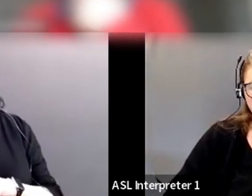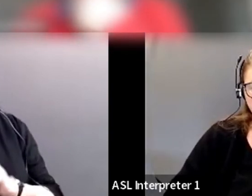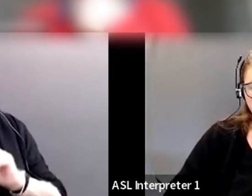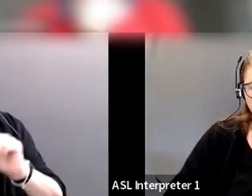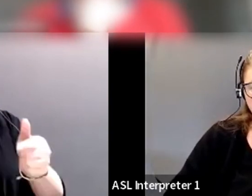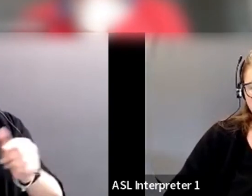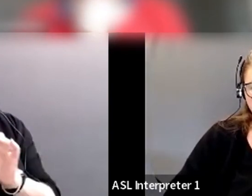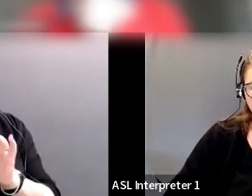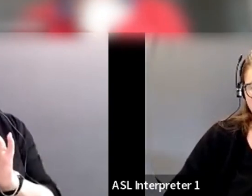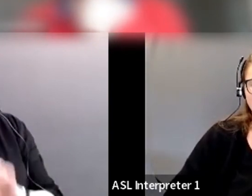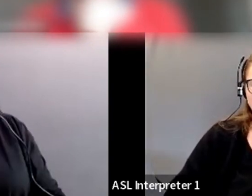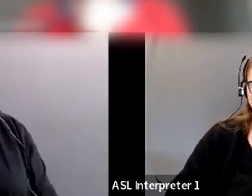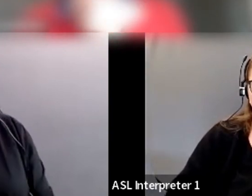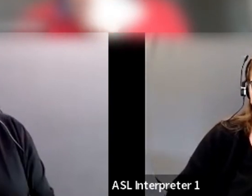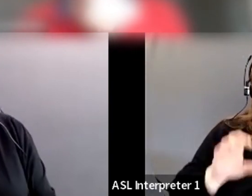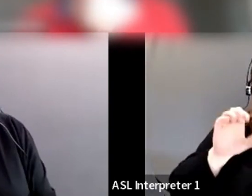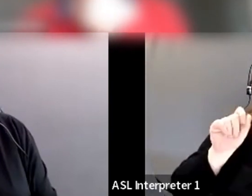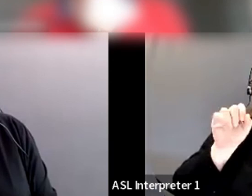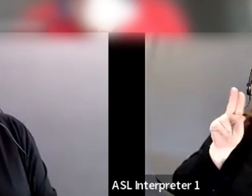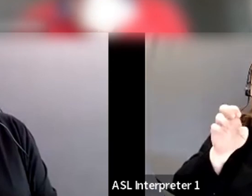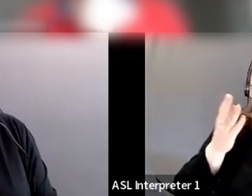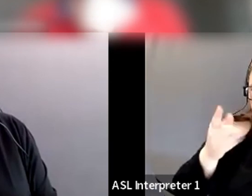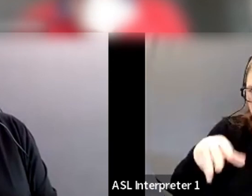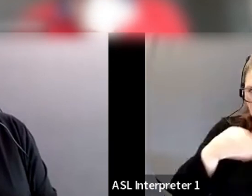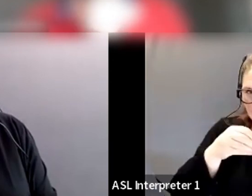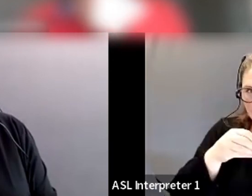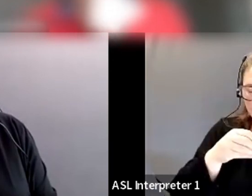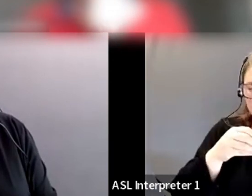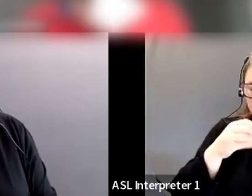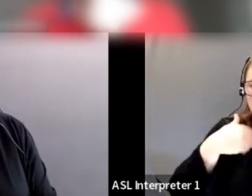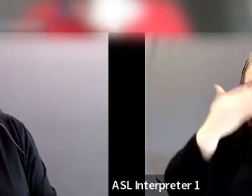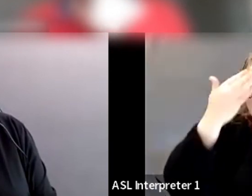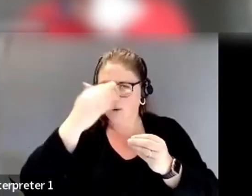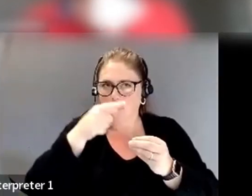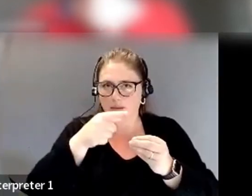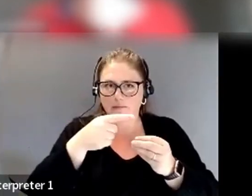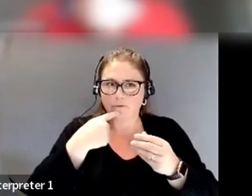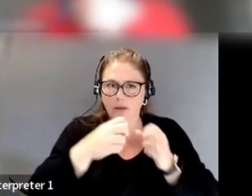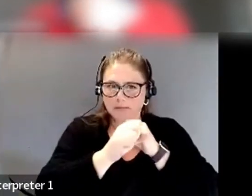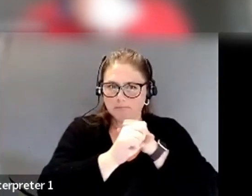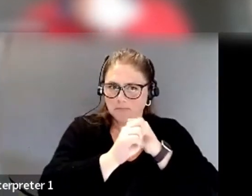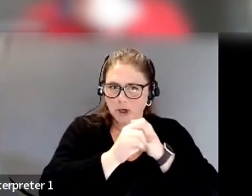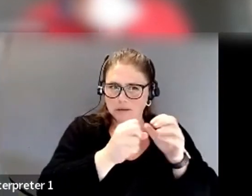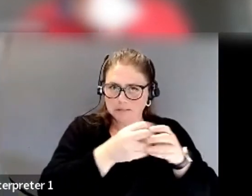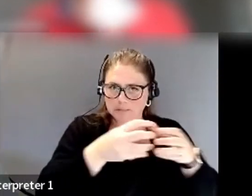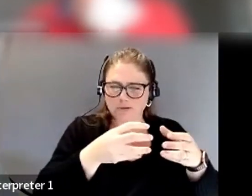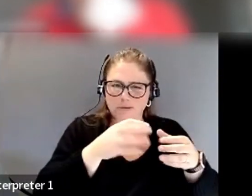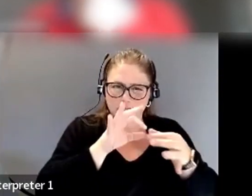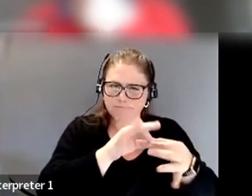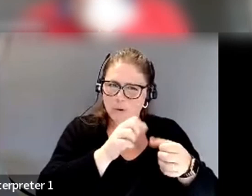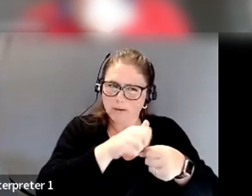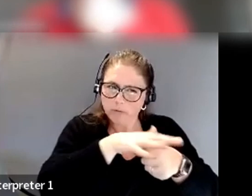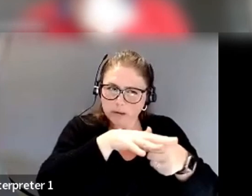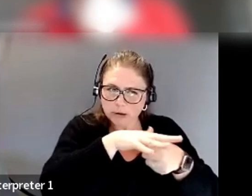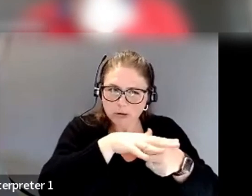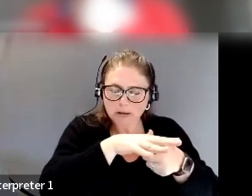like I'm like just personally familiar with on the market expansion side are definitely like regional expansion opportunities. Katherine, you can